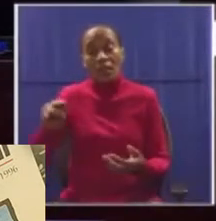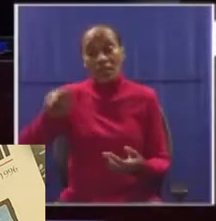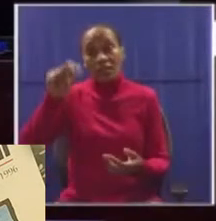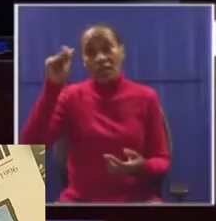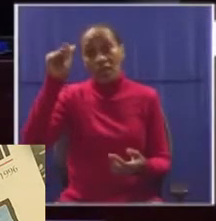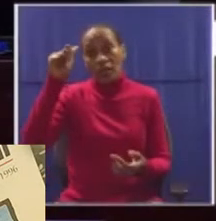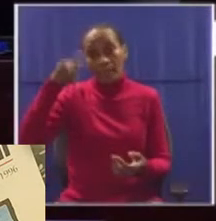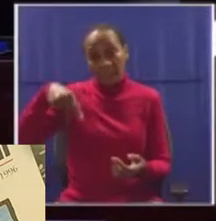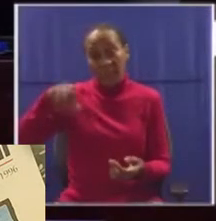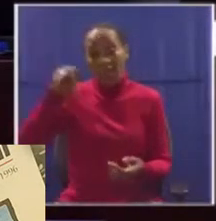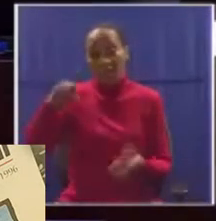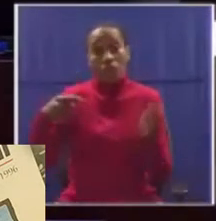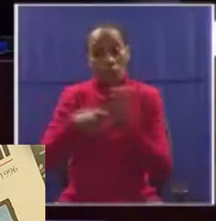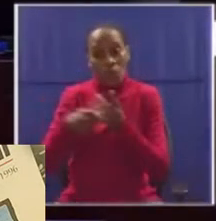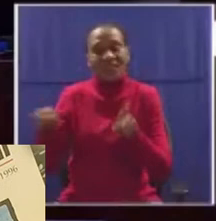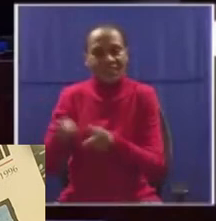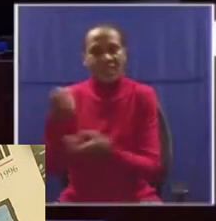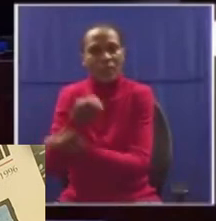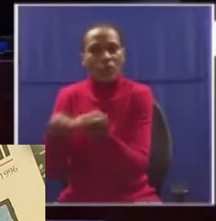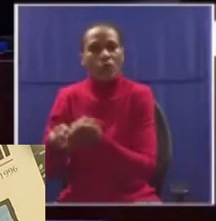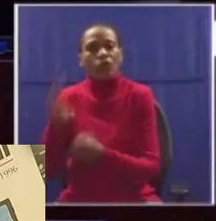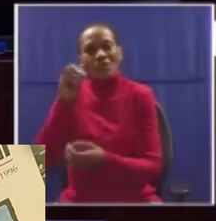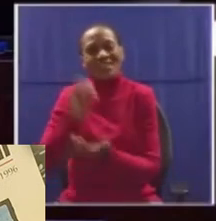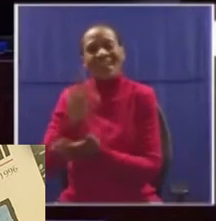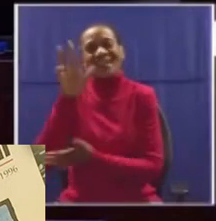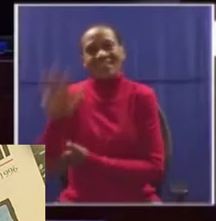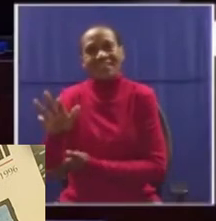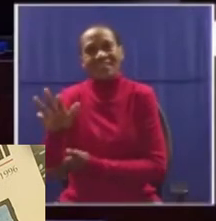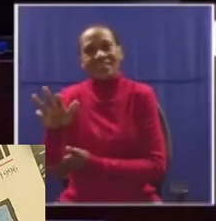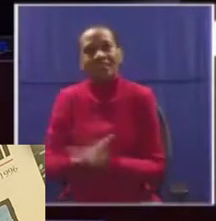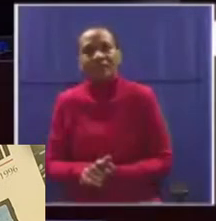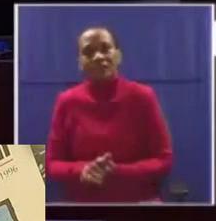purchased his equipment in 2019 in contraventional